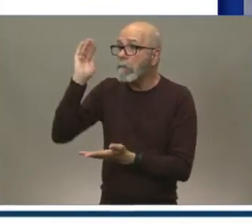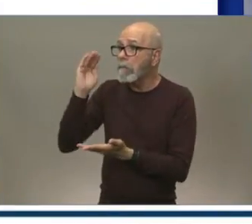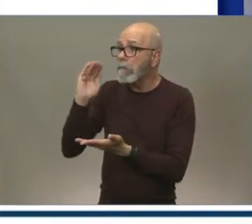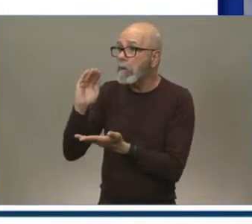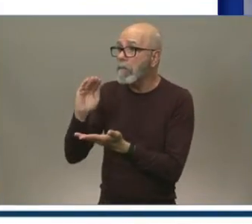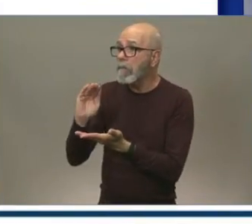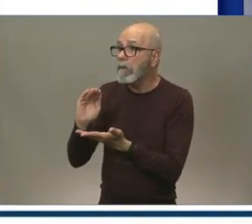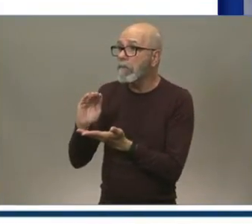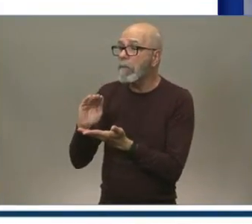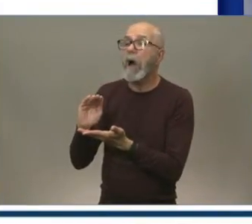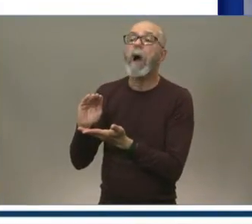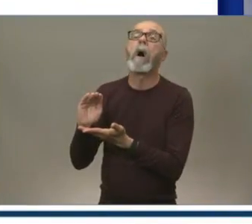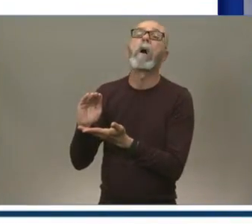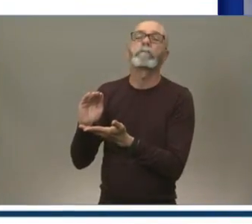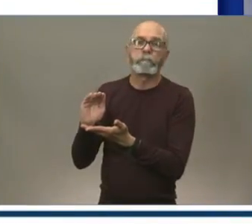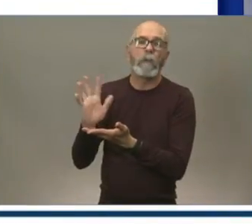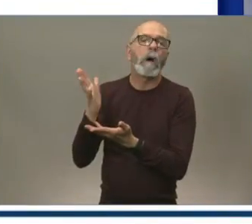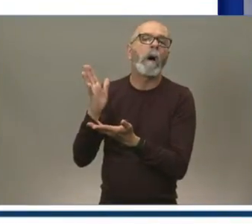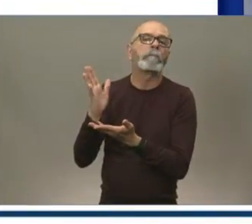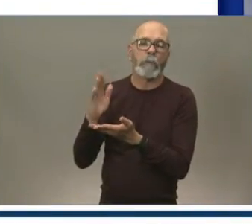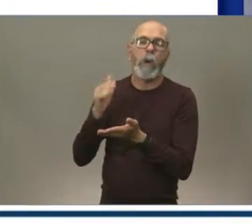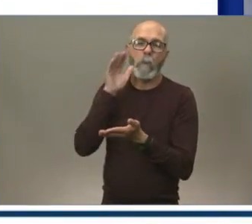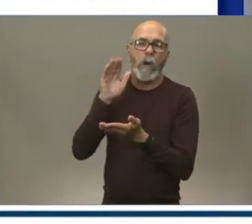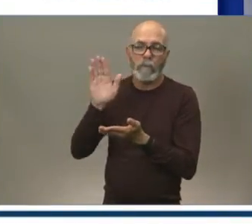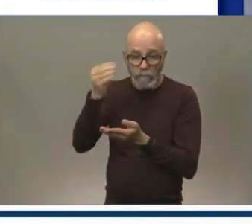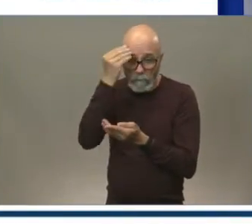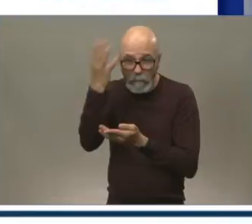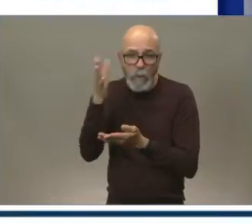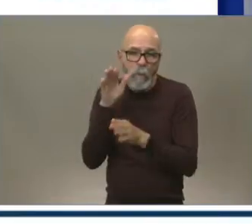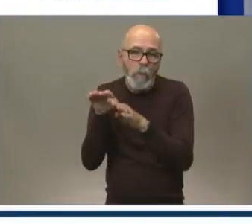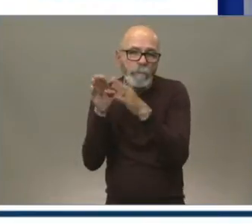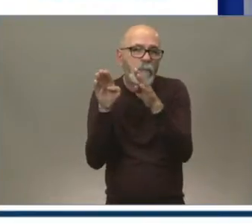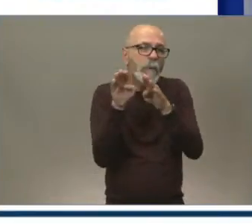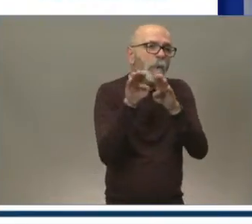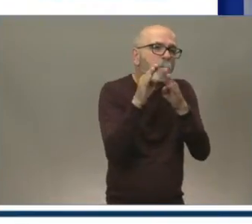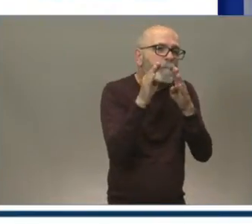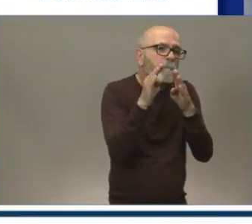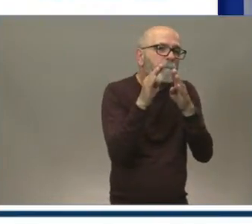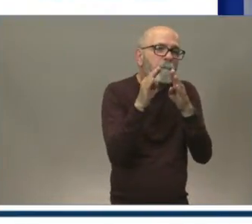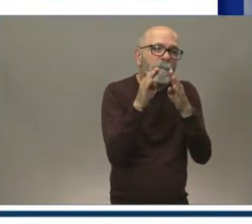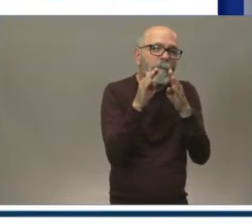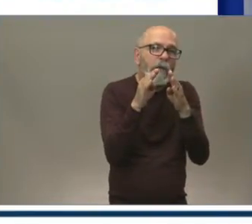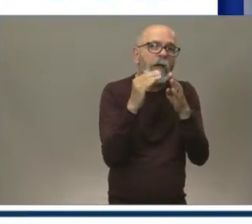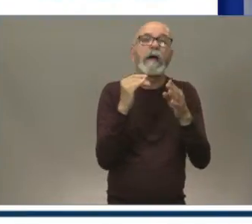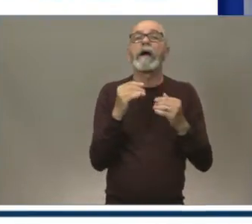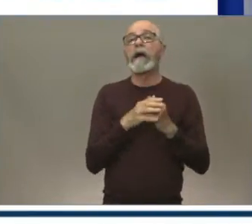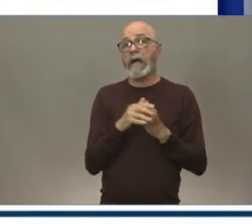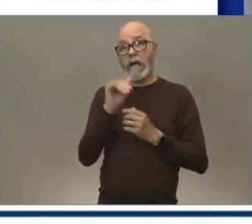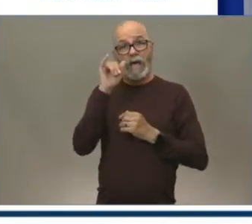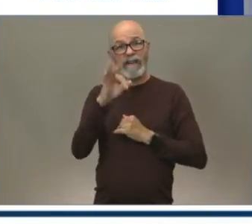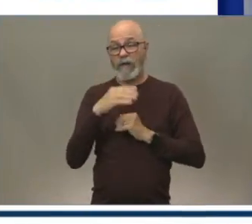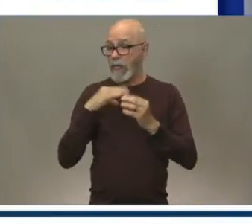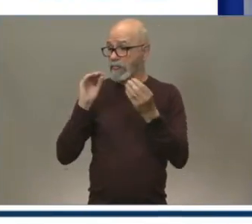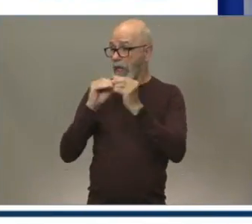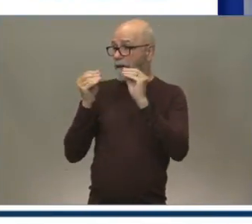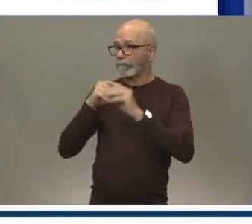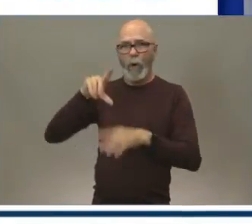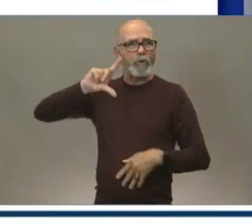starting to open up. If we succeed together in forcing the cases down, we can start to let up on